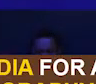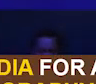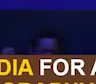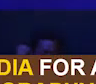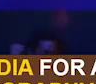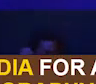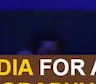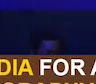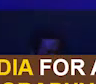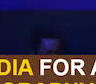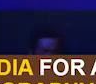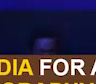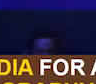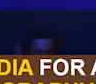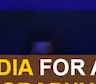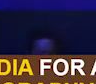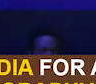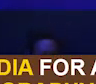television